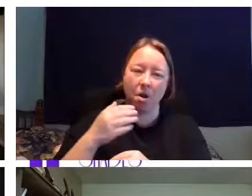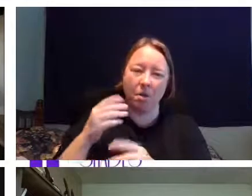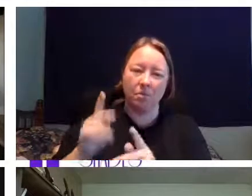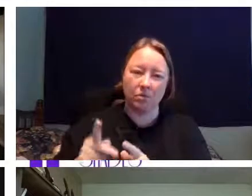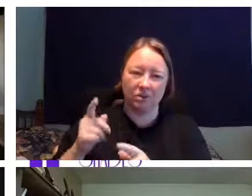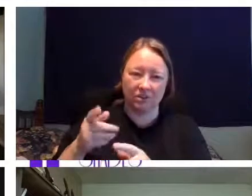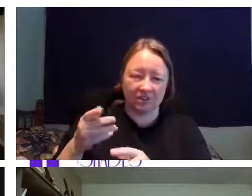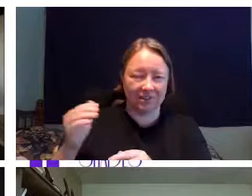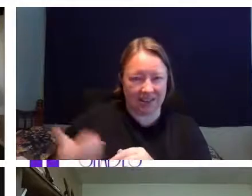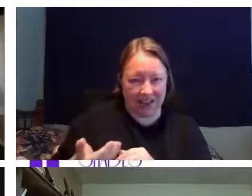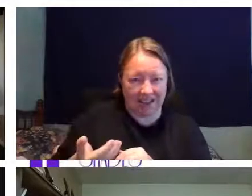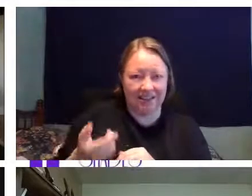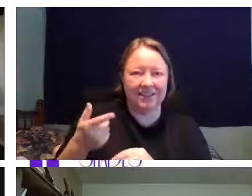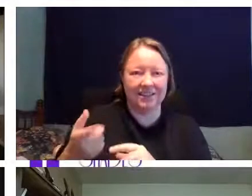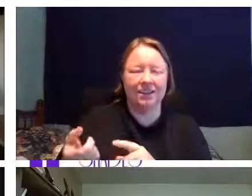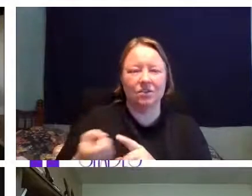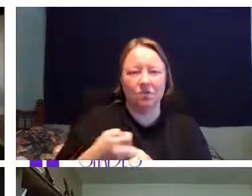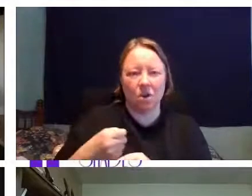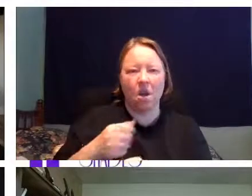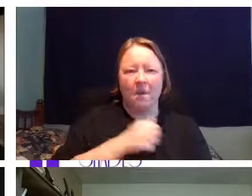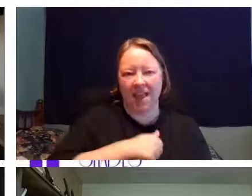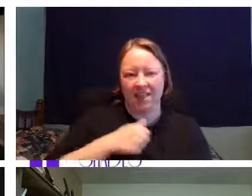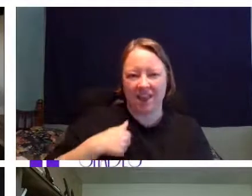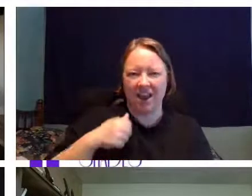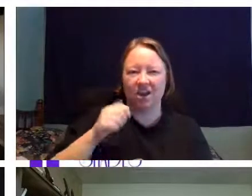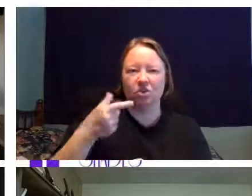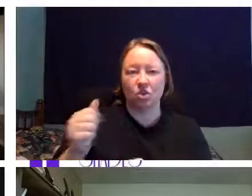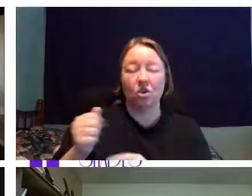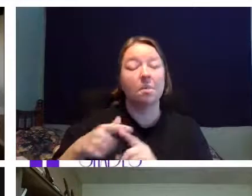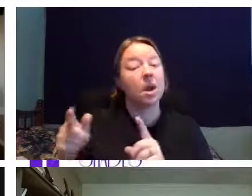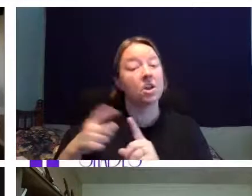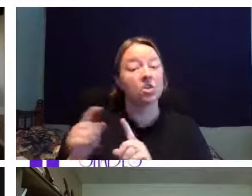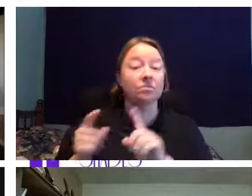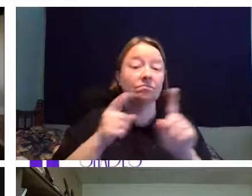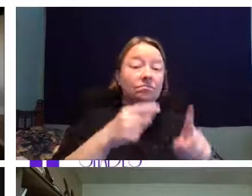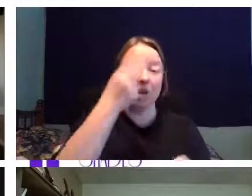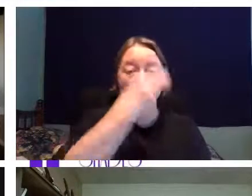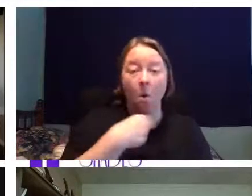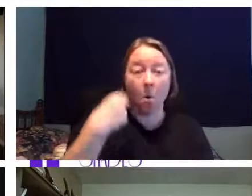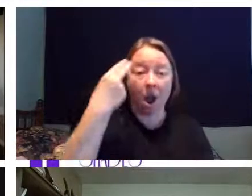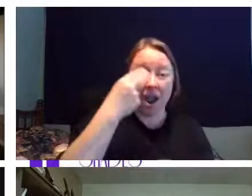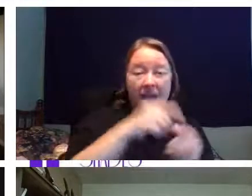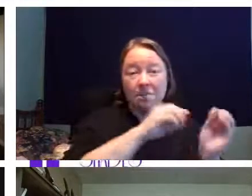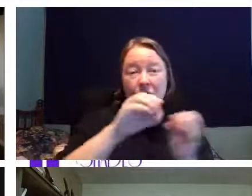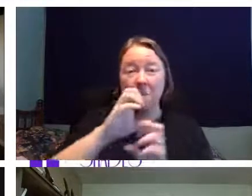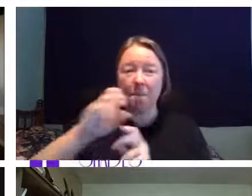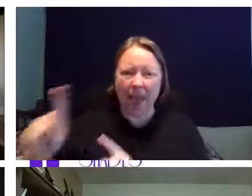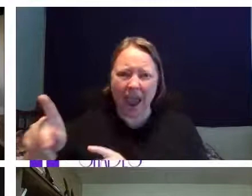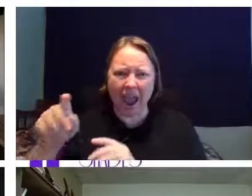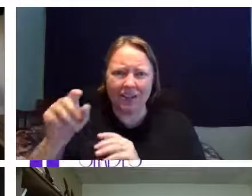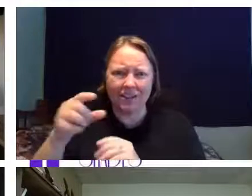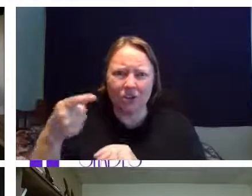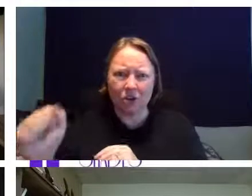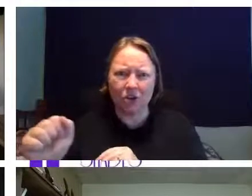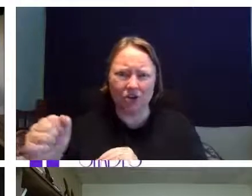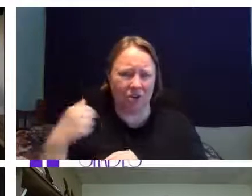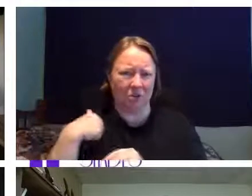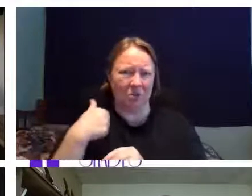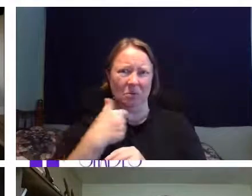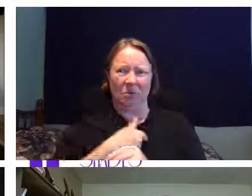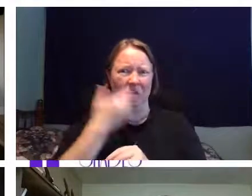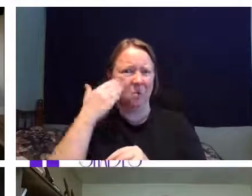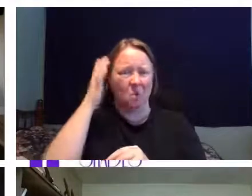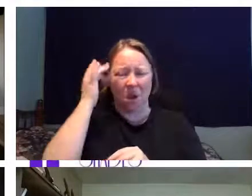about 5 years, but hails all the way from Hawaii. Why she wanted to come to the States, none of us really knows. We have cooties and all kinds of wonderful